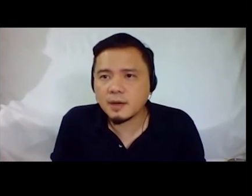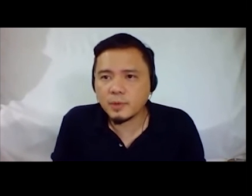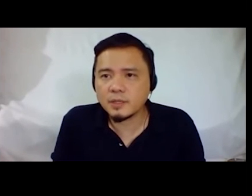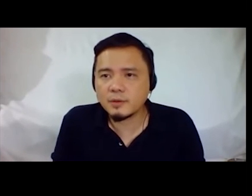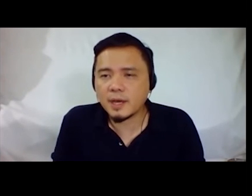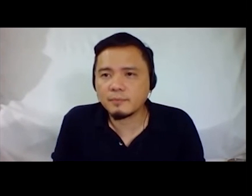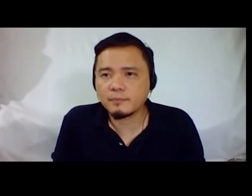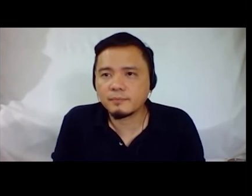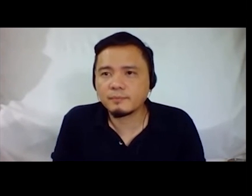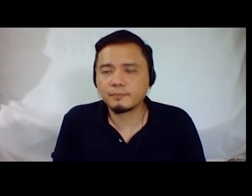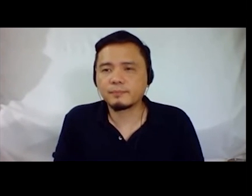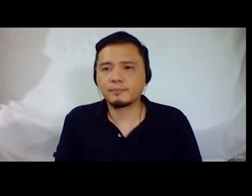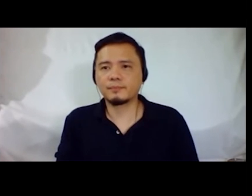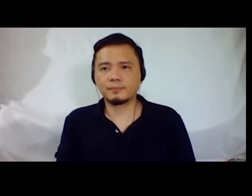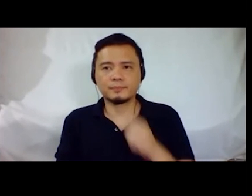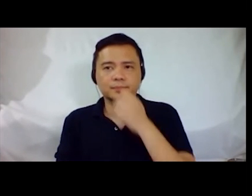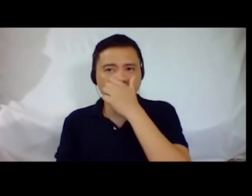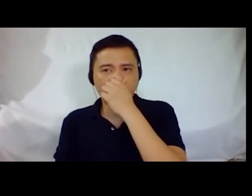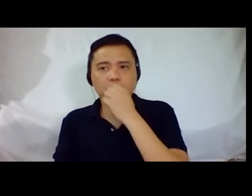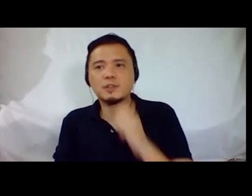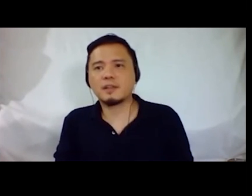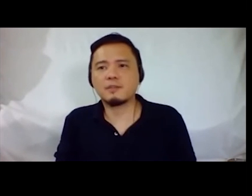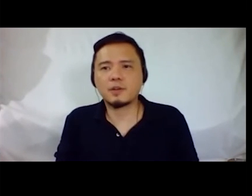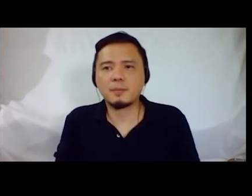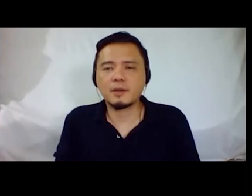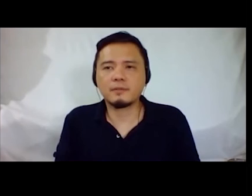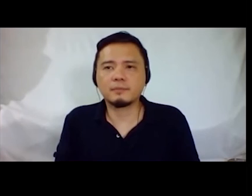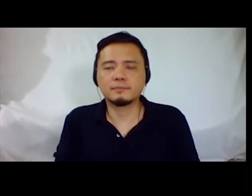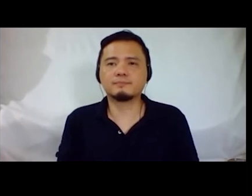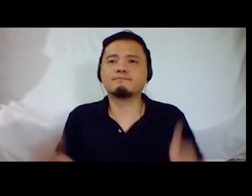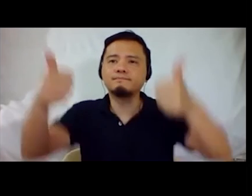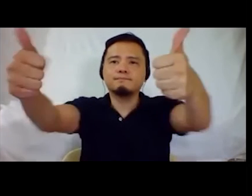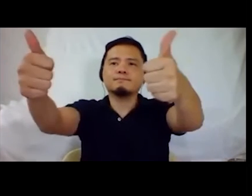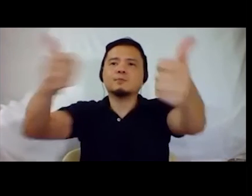Yes, we can do that. Okay, We'll do that in the Good. vocabulary.